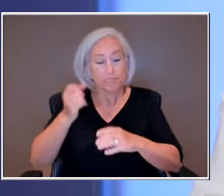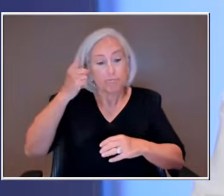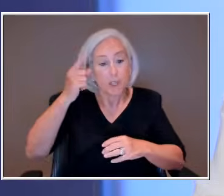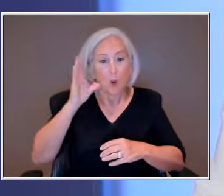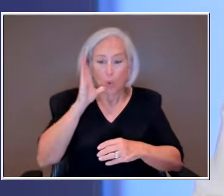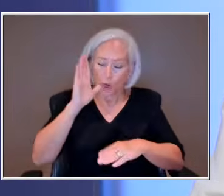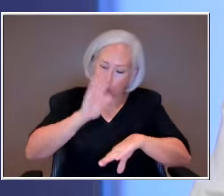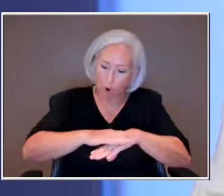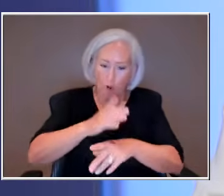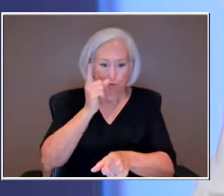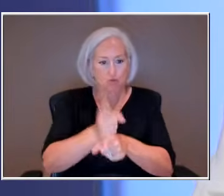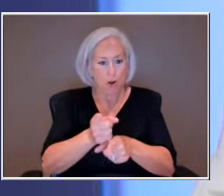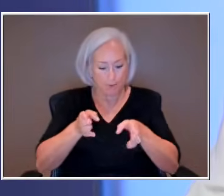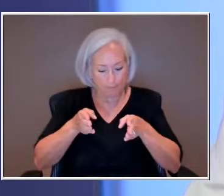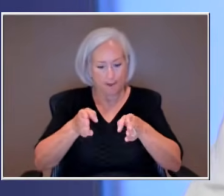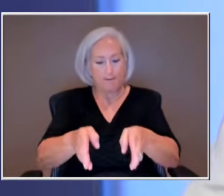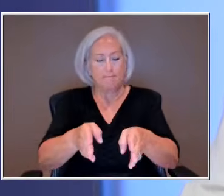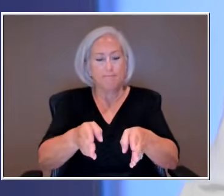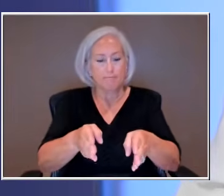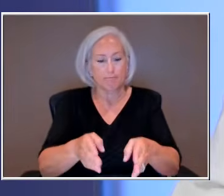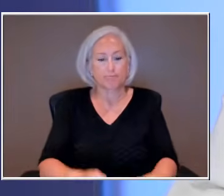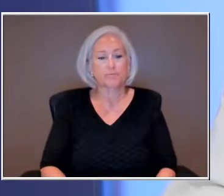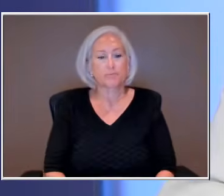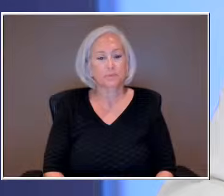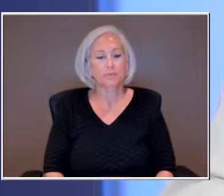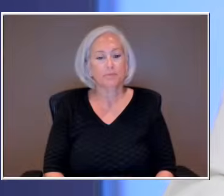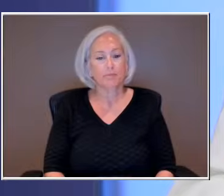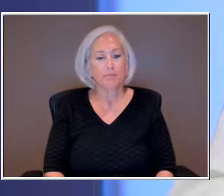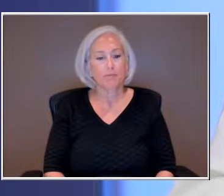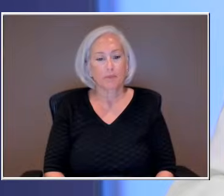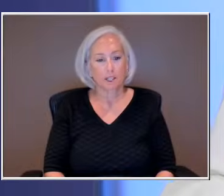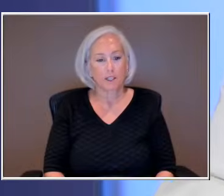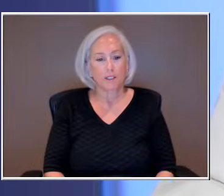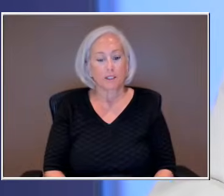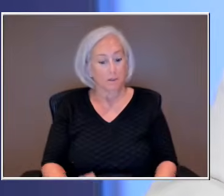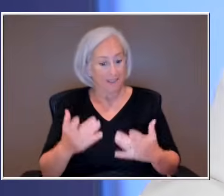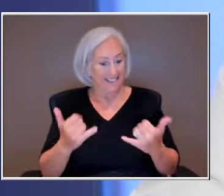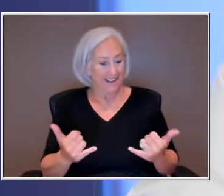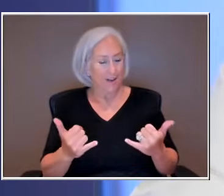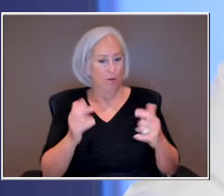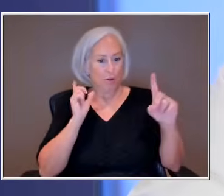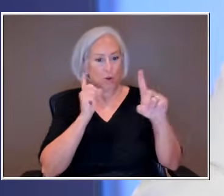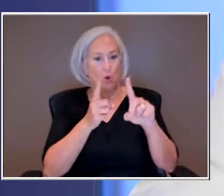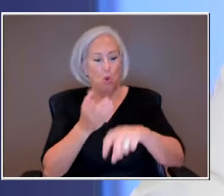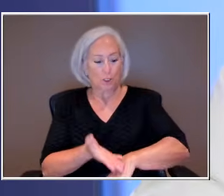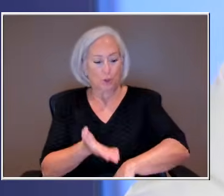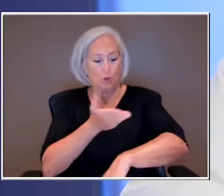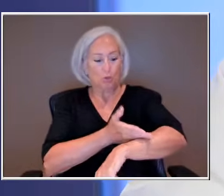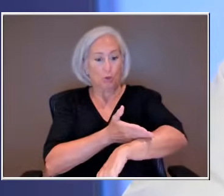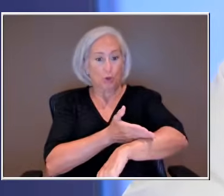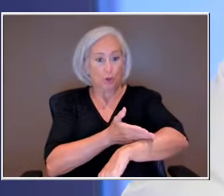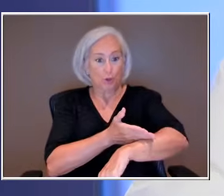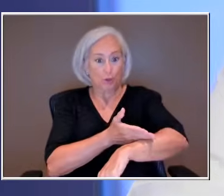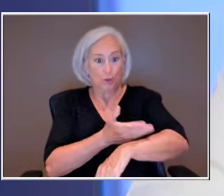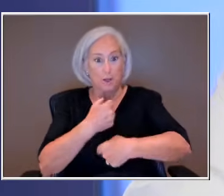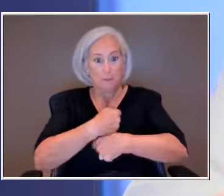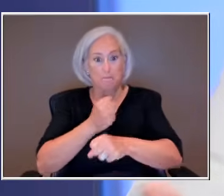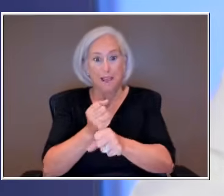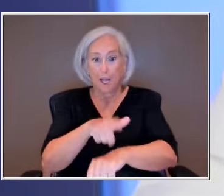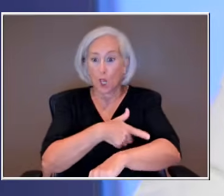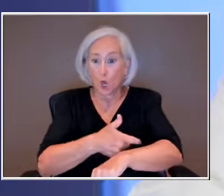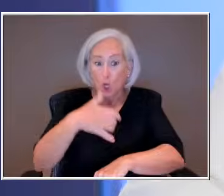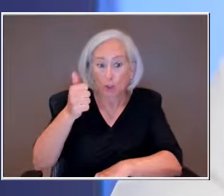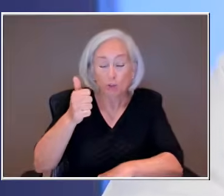believe that this track is, we just have to kind of make it much better, make it longer, effective, easier,